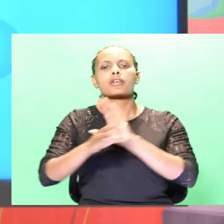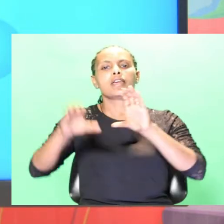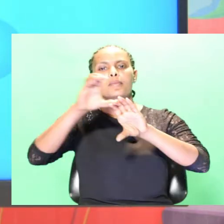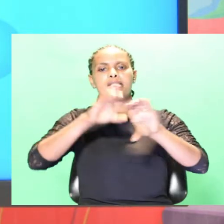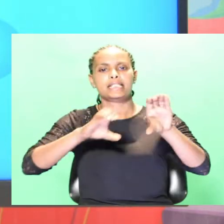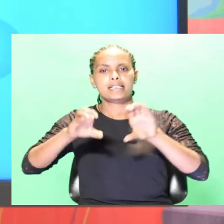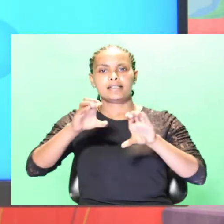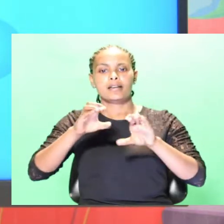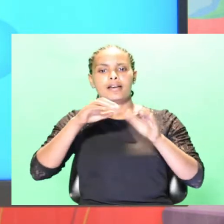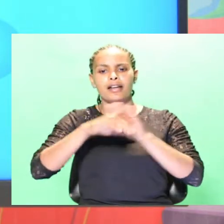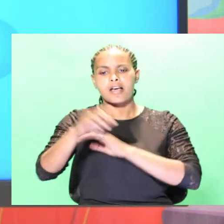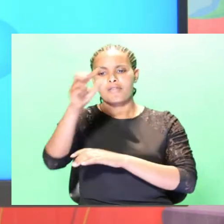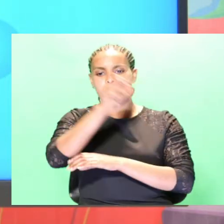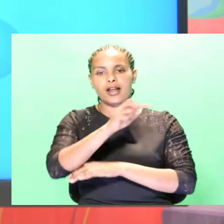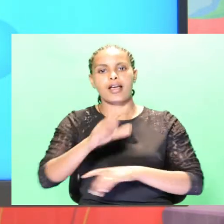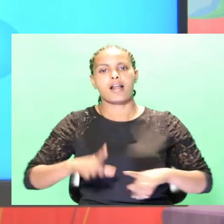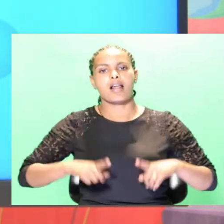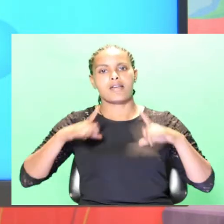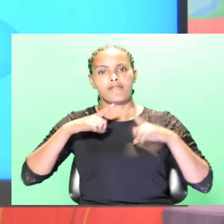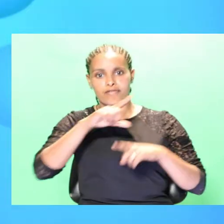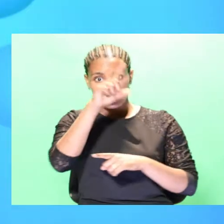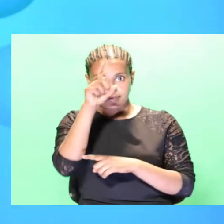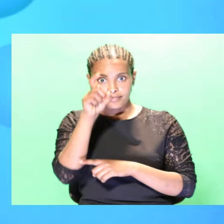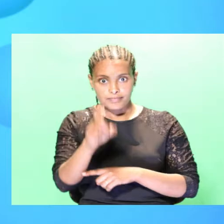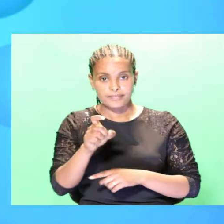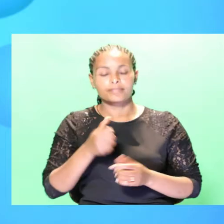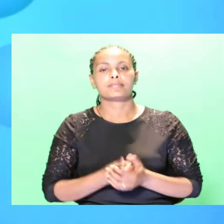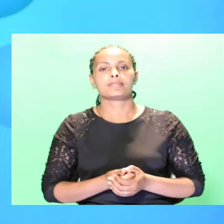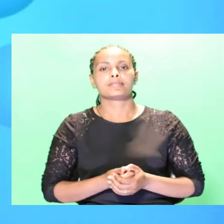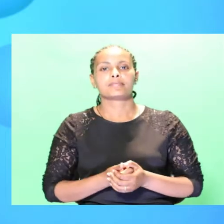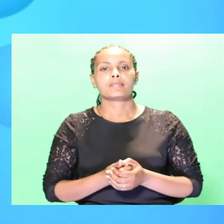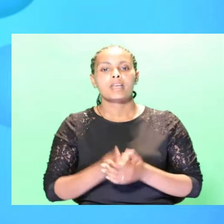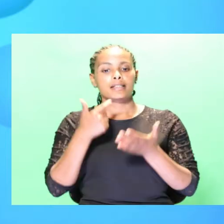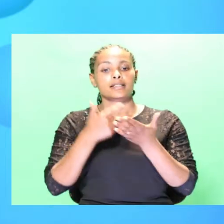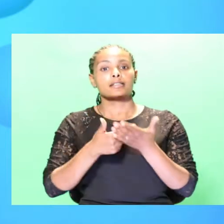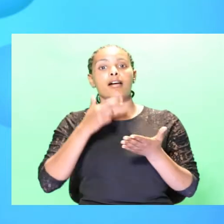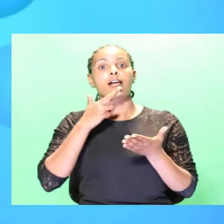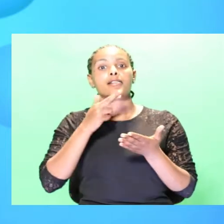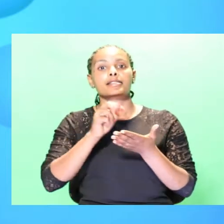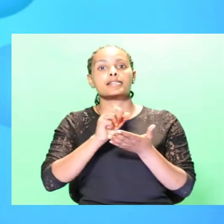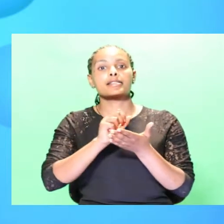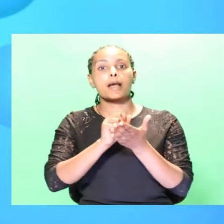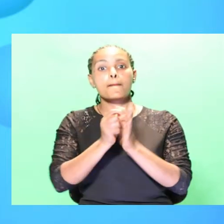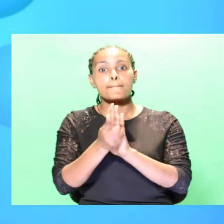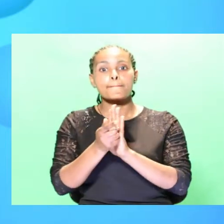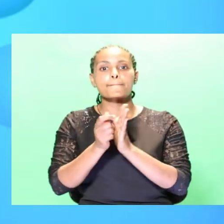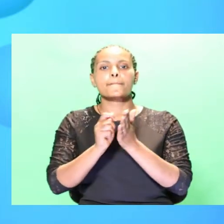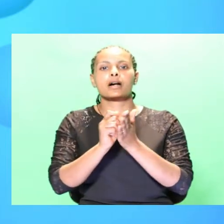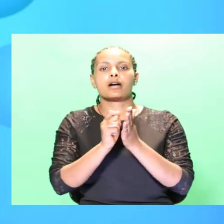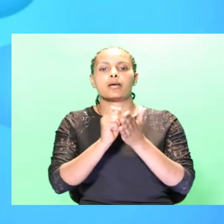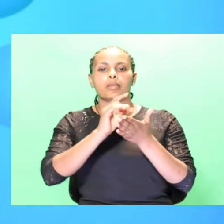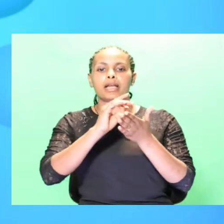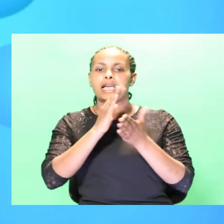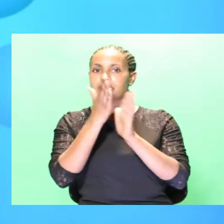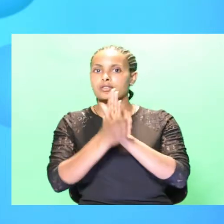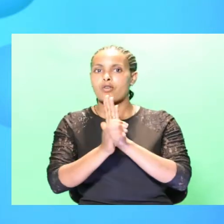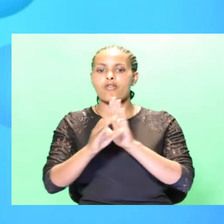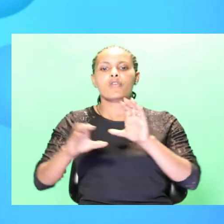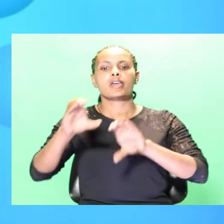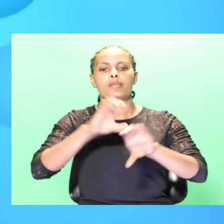of chemistry in everyday life? These are some applications of chemistry.